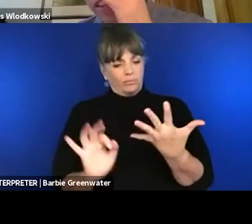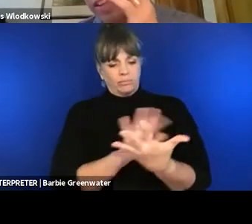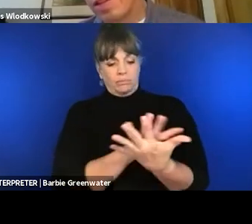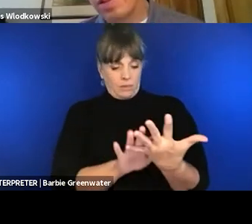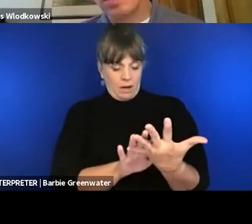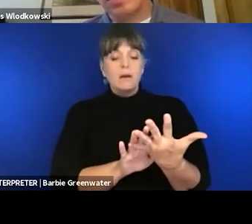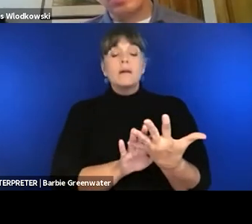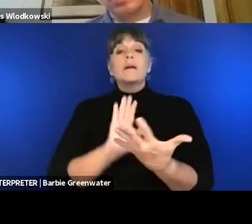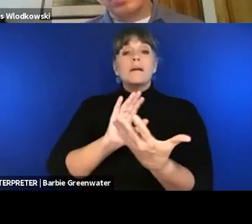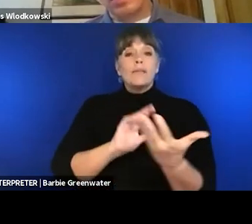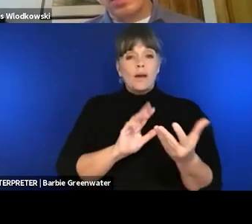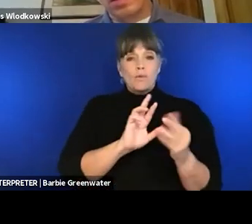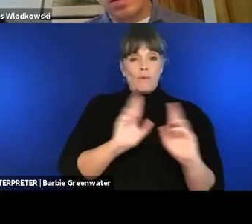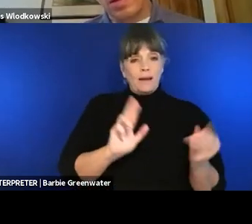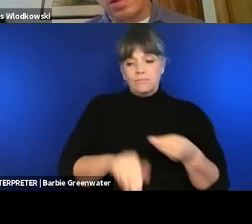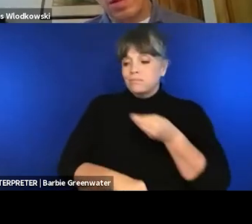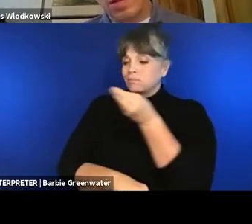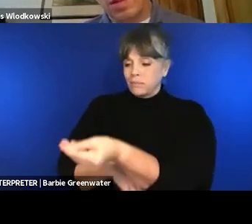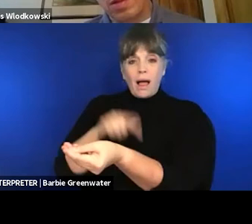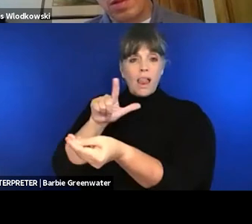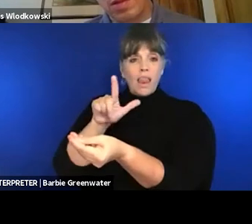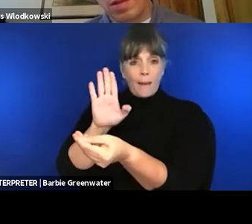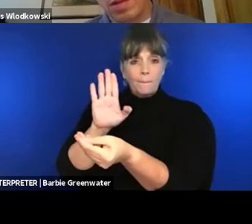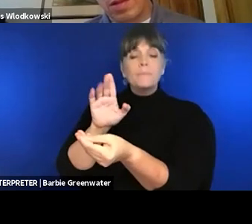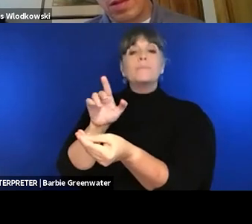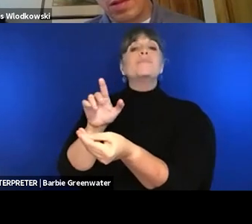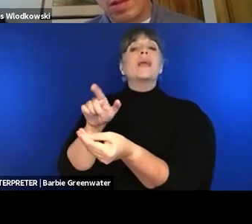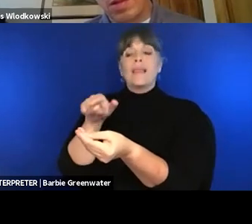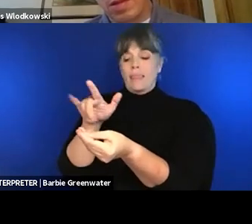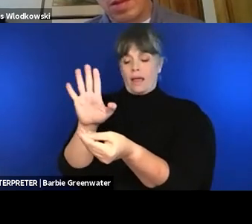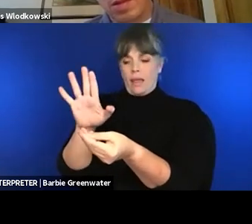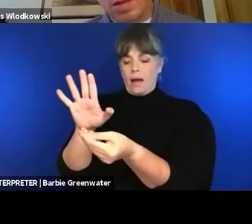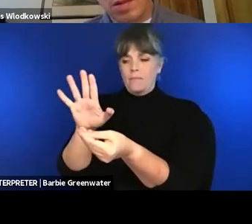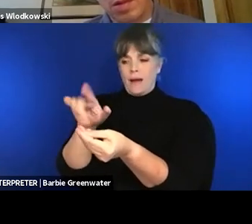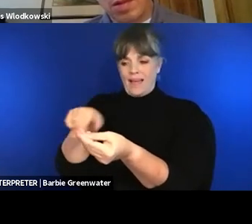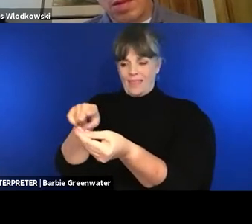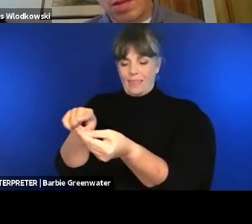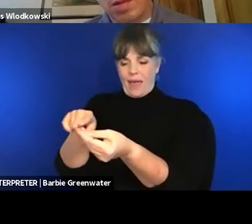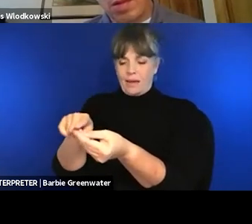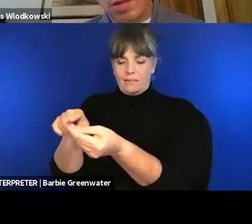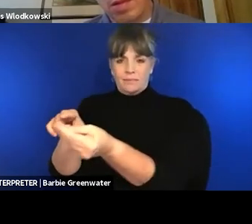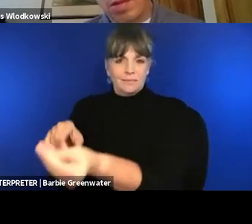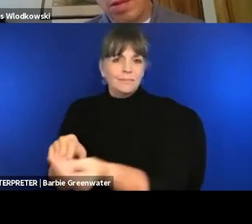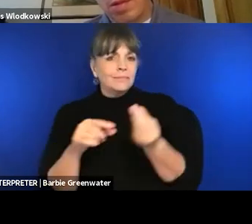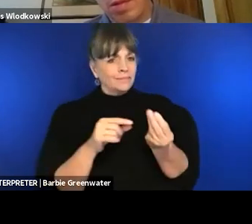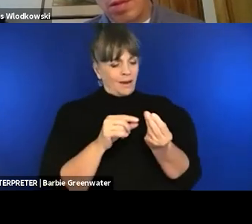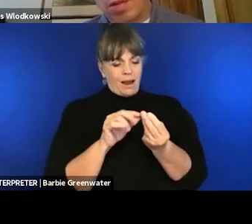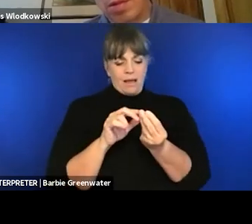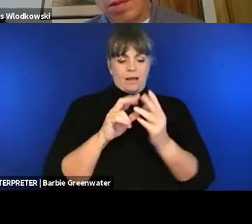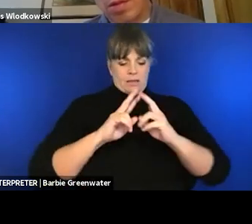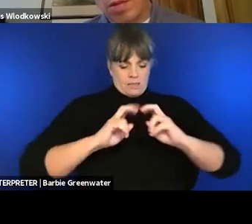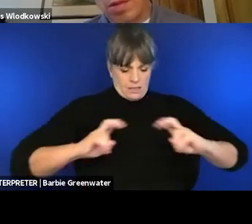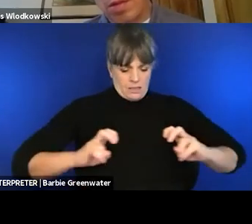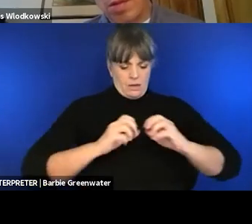labs, that's when things get more interesting, because they then need to break up those files into more